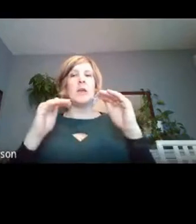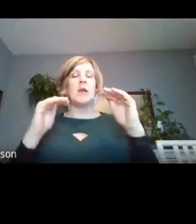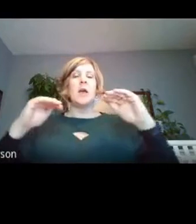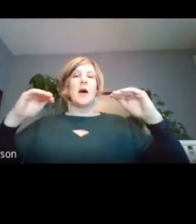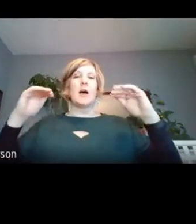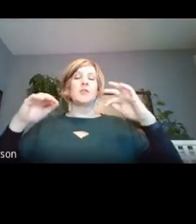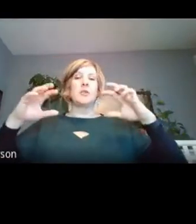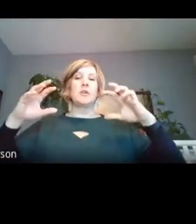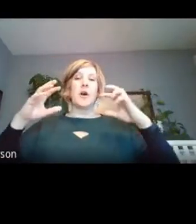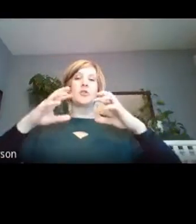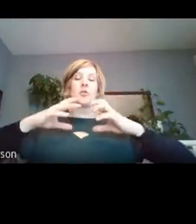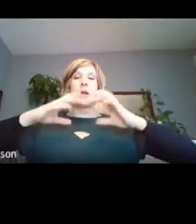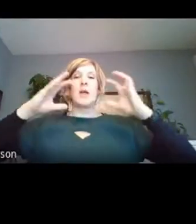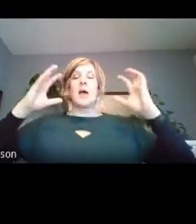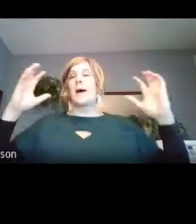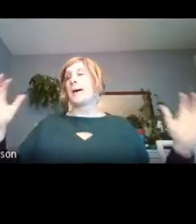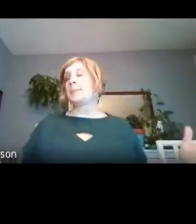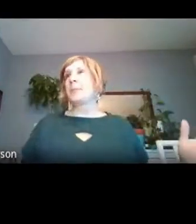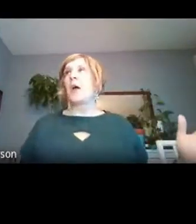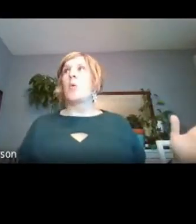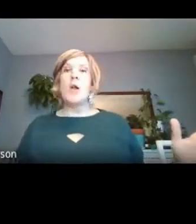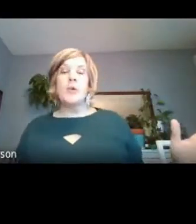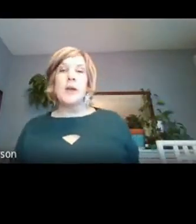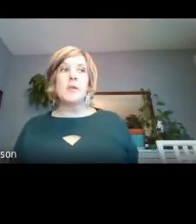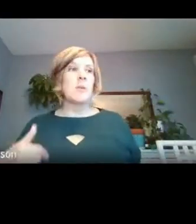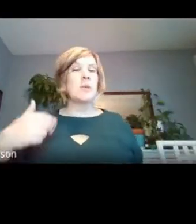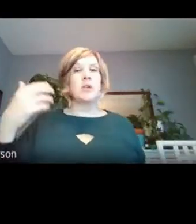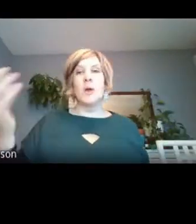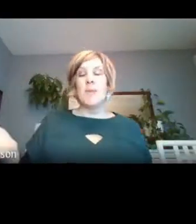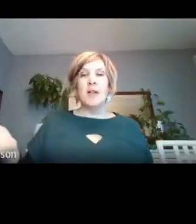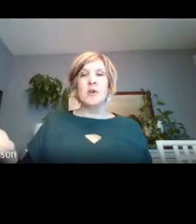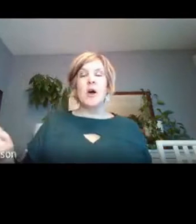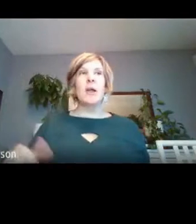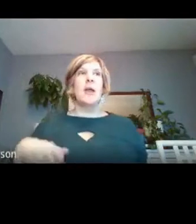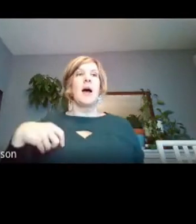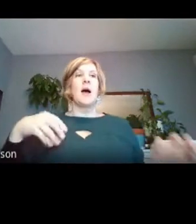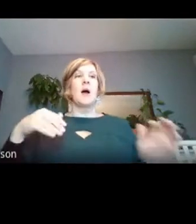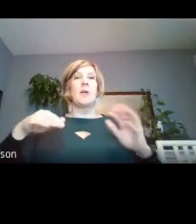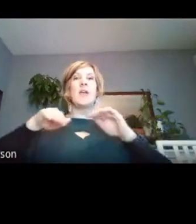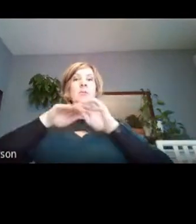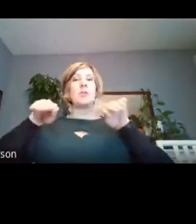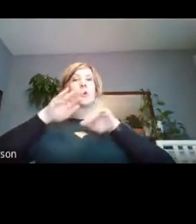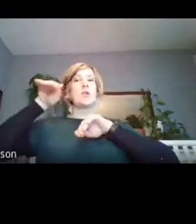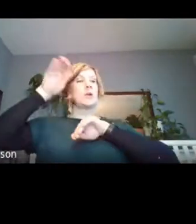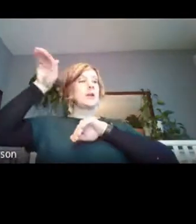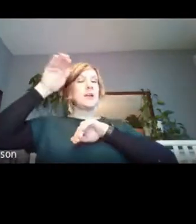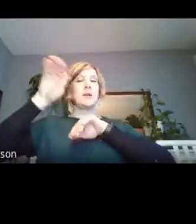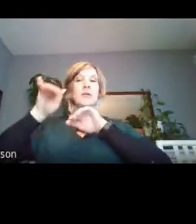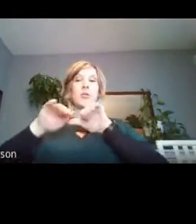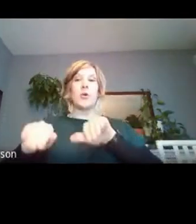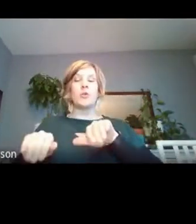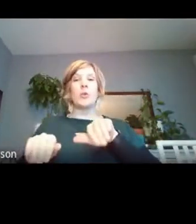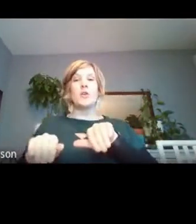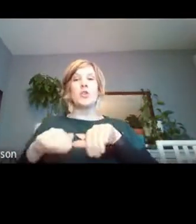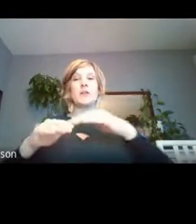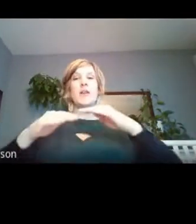so maybe uh students are doing um a wondering so maybe they're doing a mass talk um they can put their wondering in